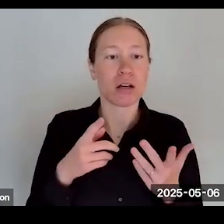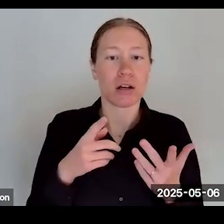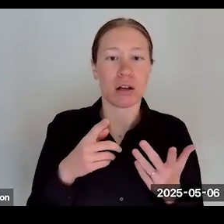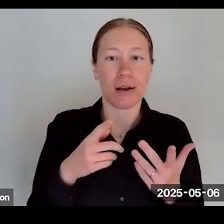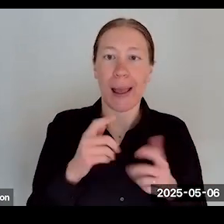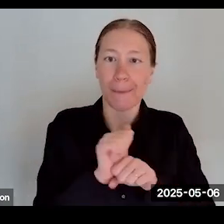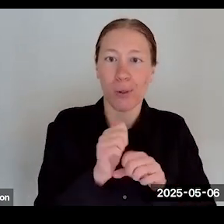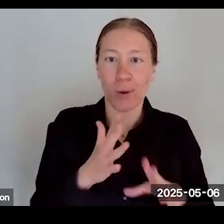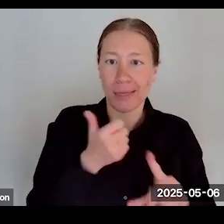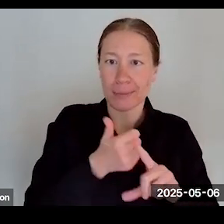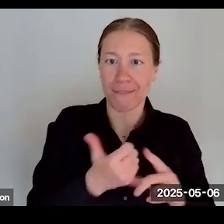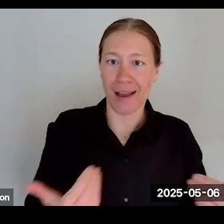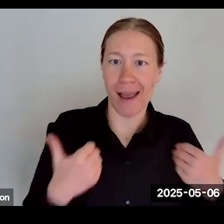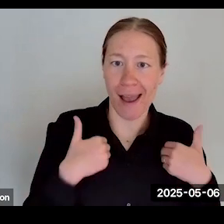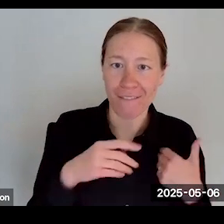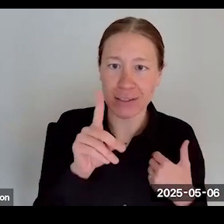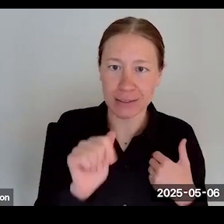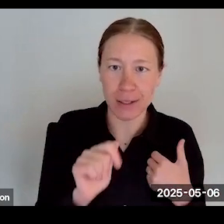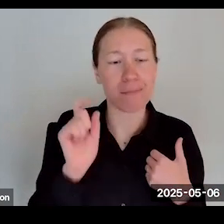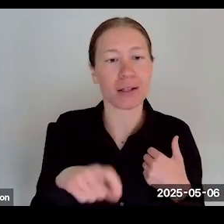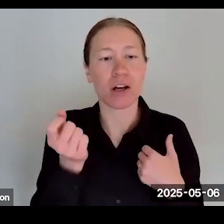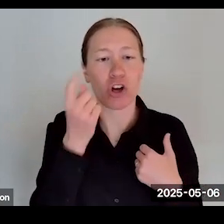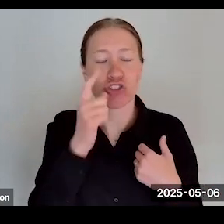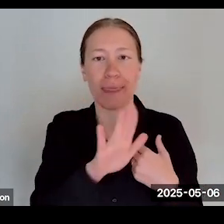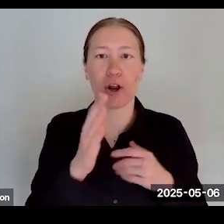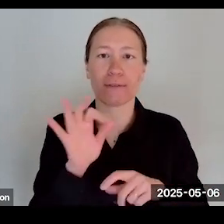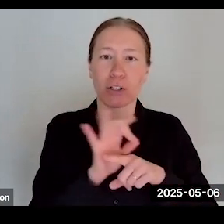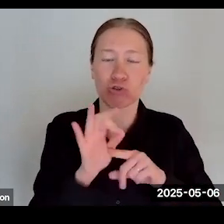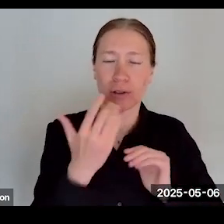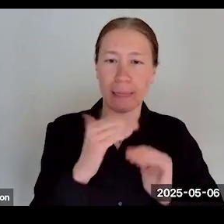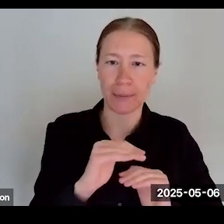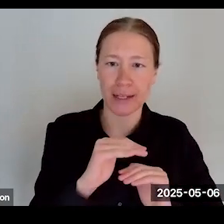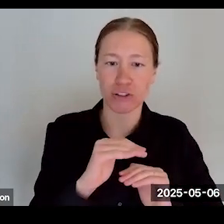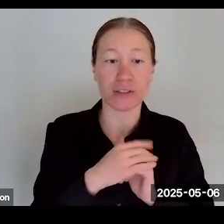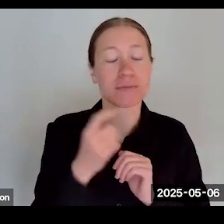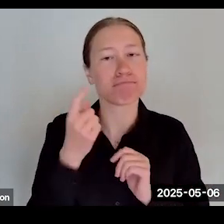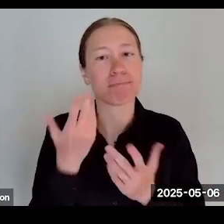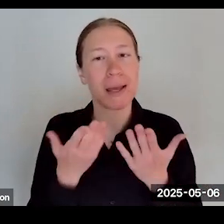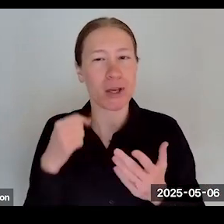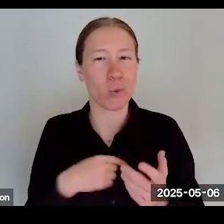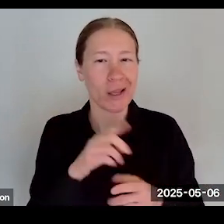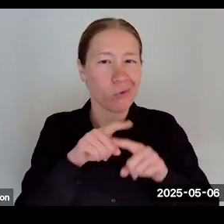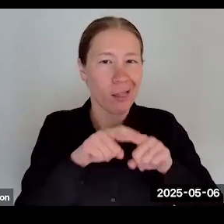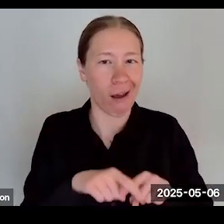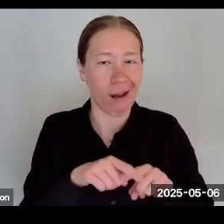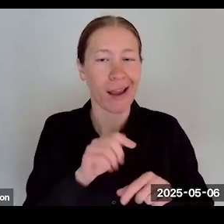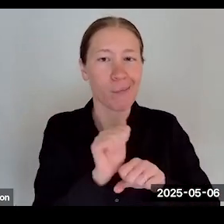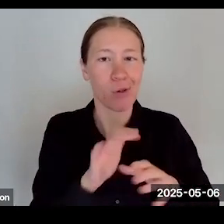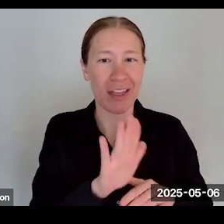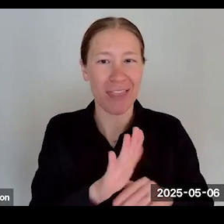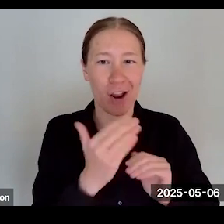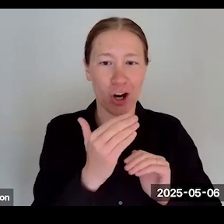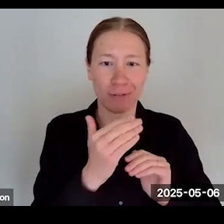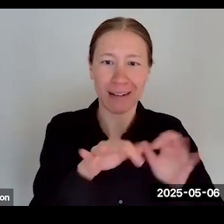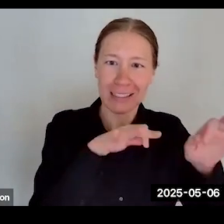a disability and to understand functional limitations. Though we may rely on the employee's explanation of what task